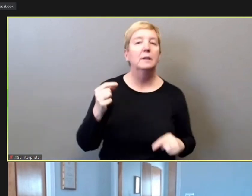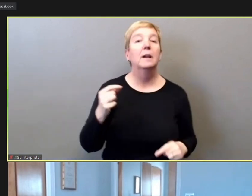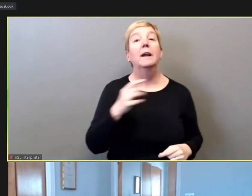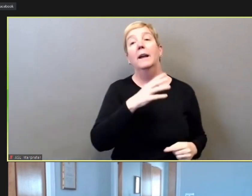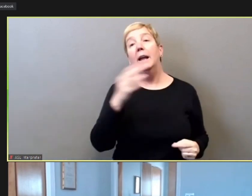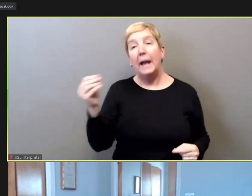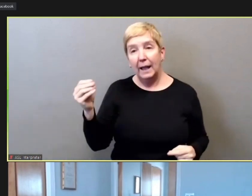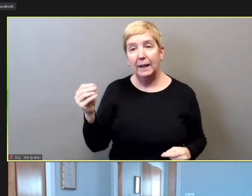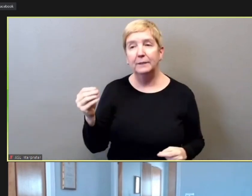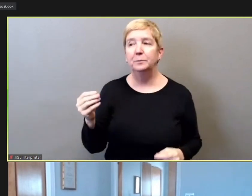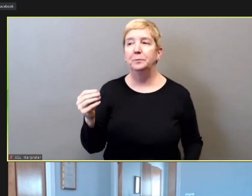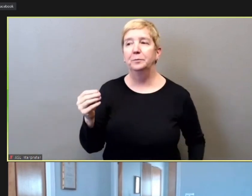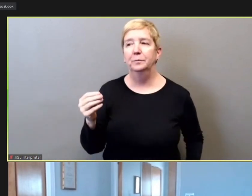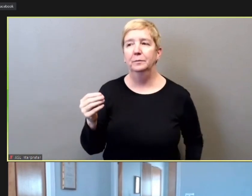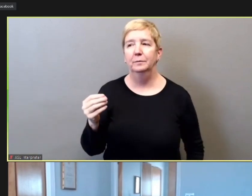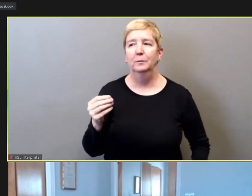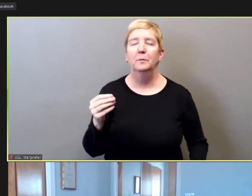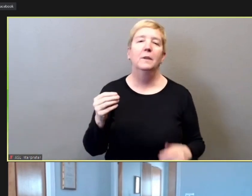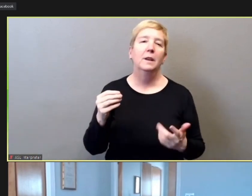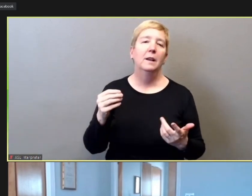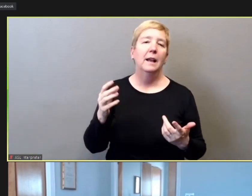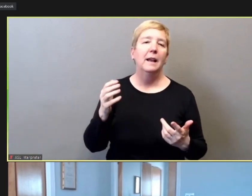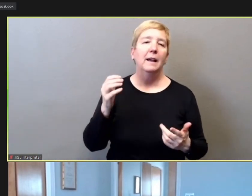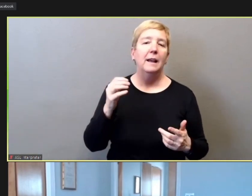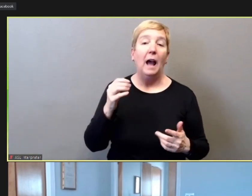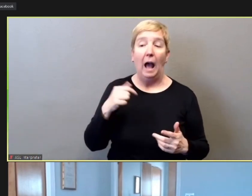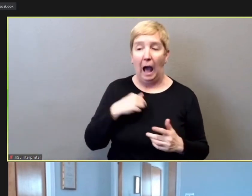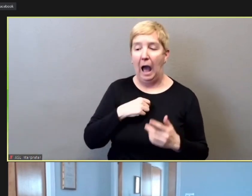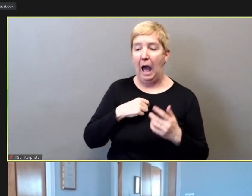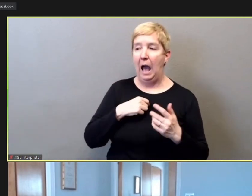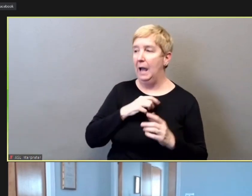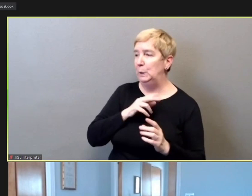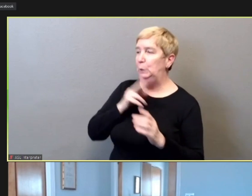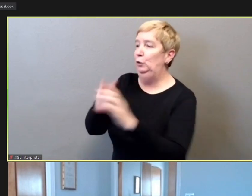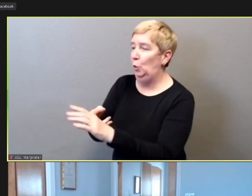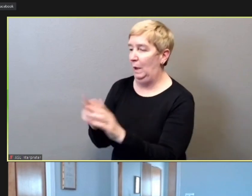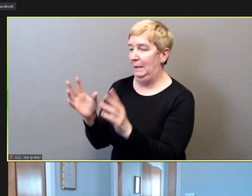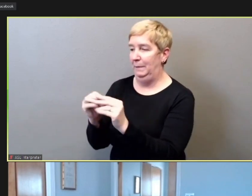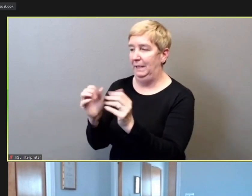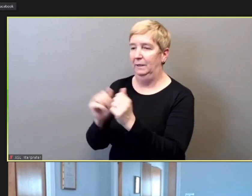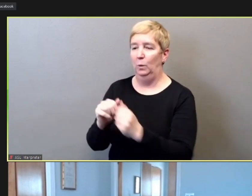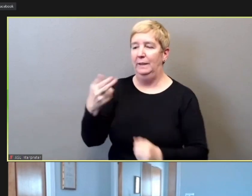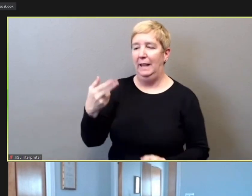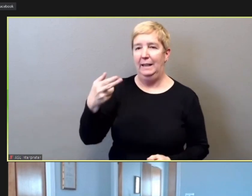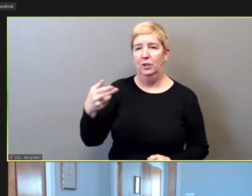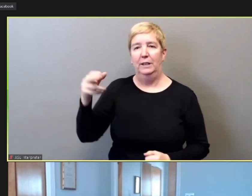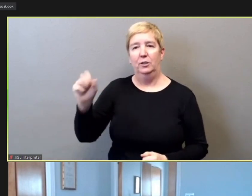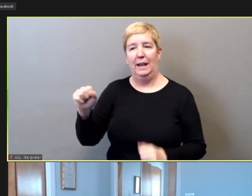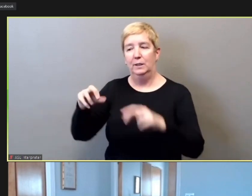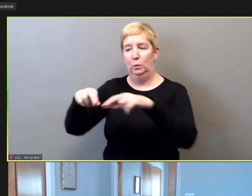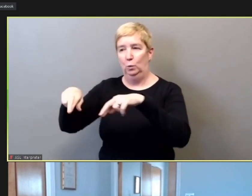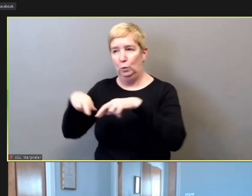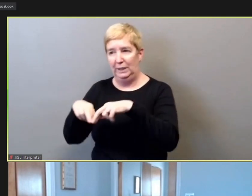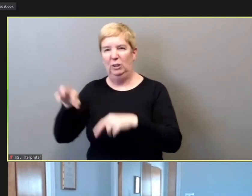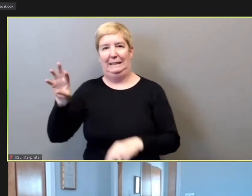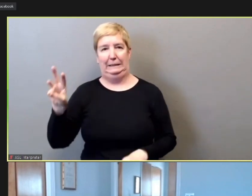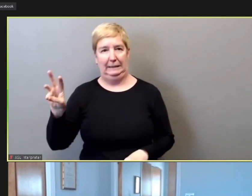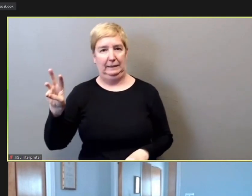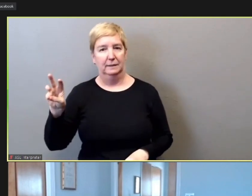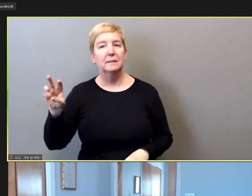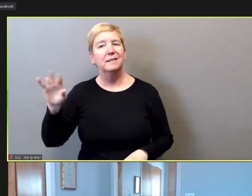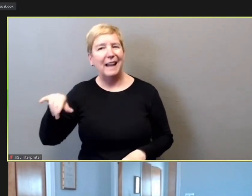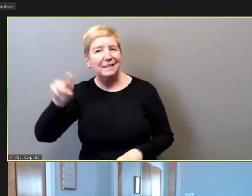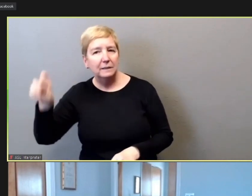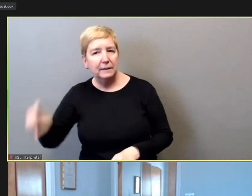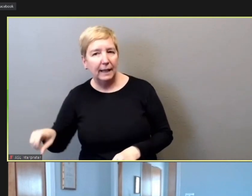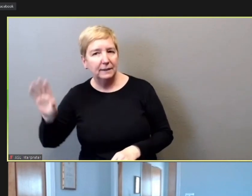that, I join frequent calls with HHS Region 6, which Texas is a